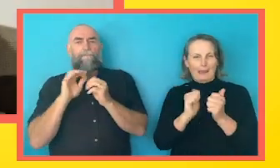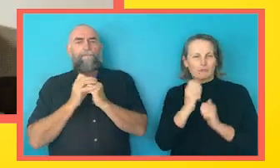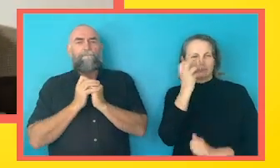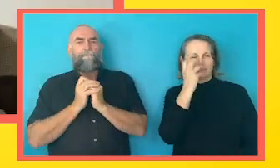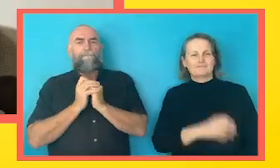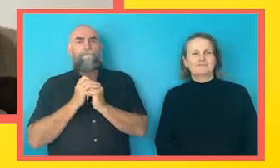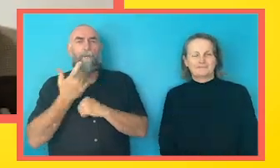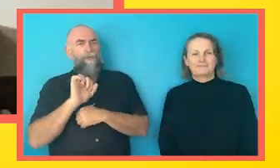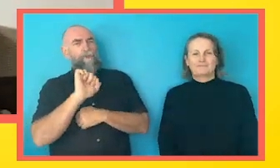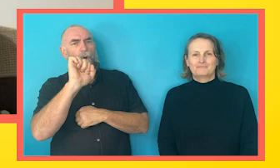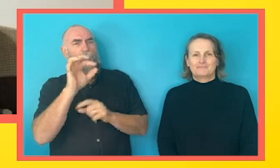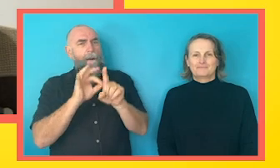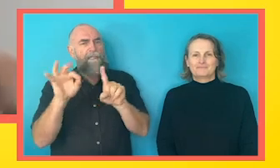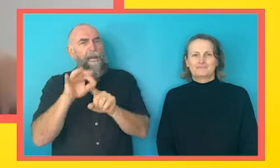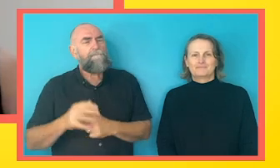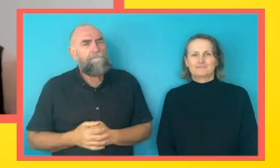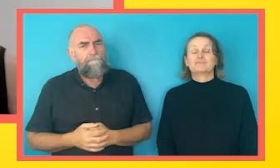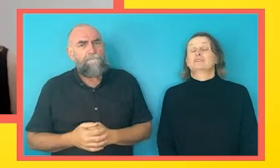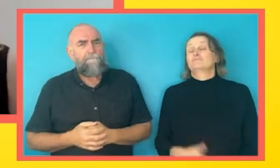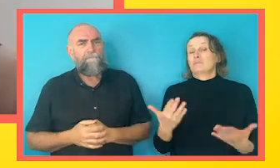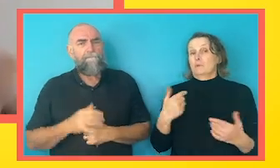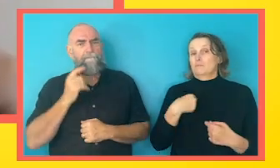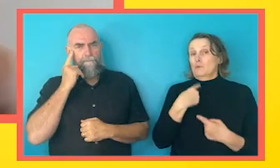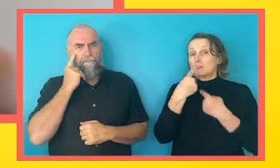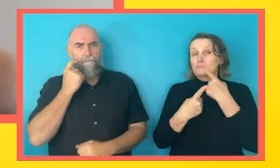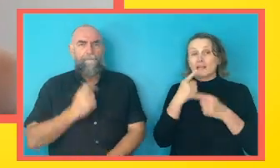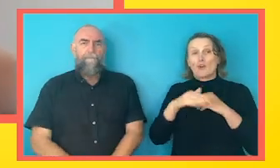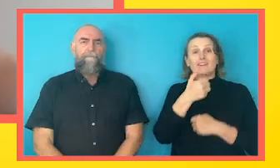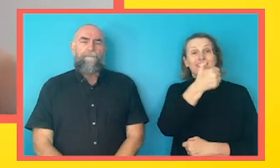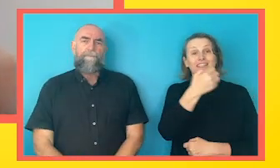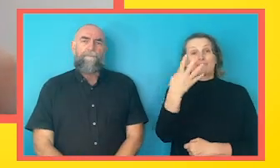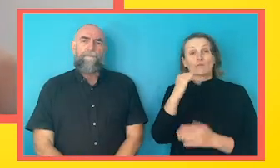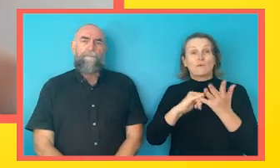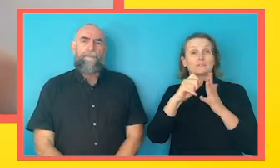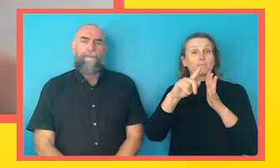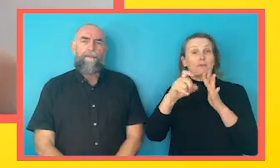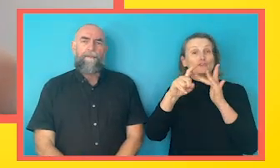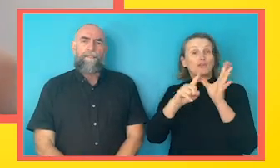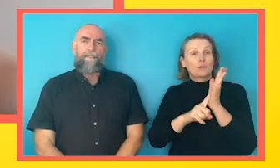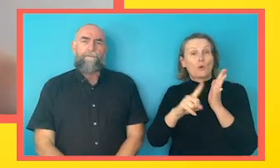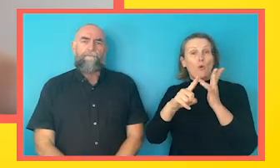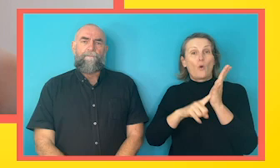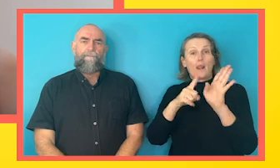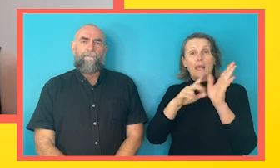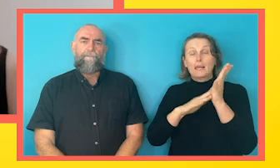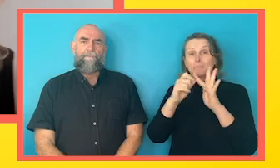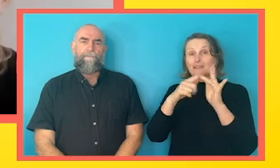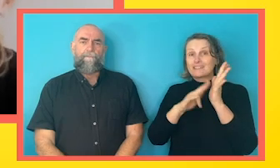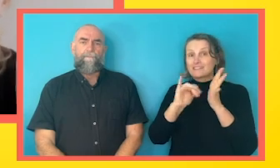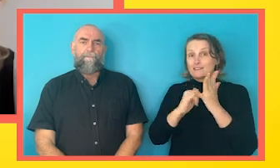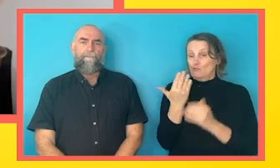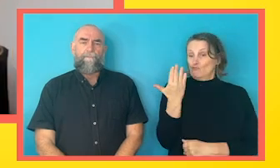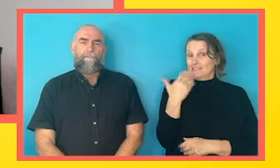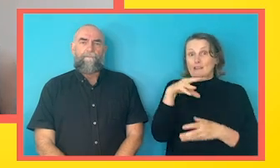update? Well, my update is in relation to our 64 Special Olympians who recently competed